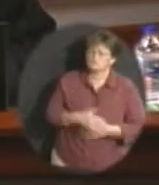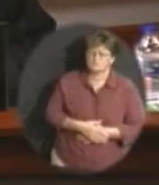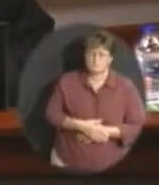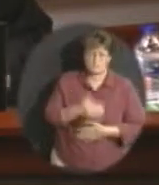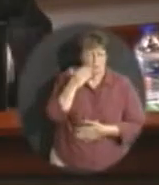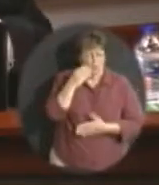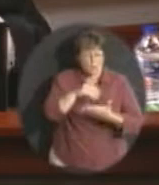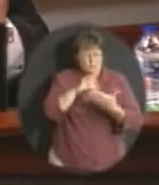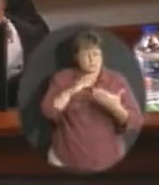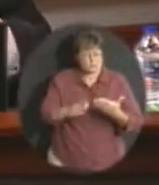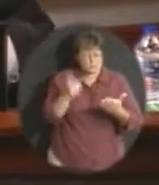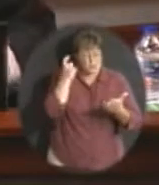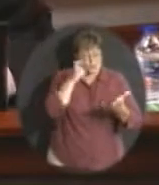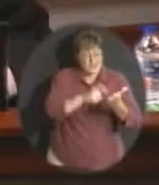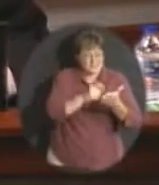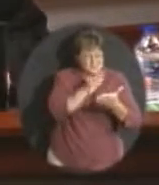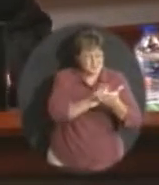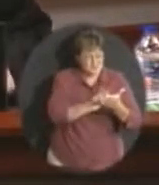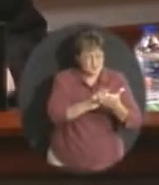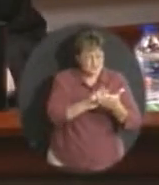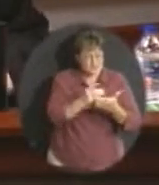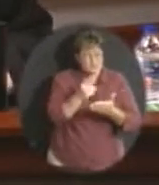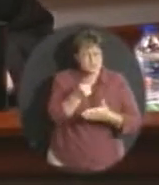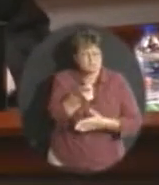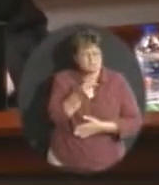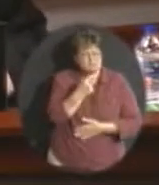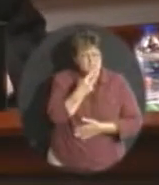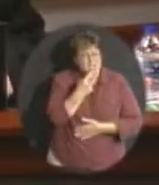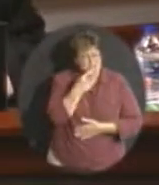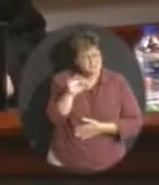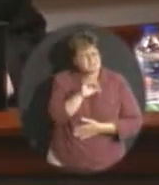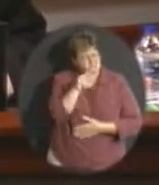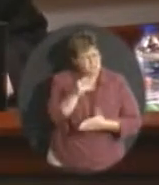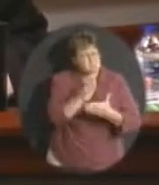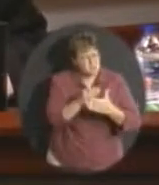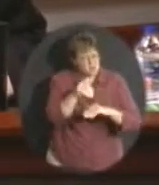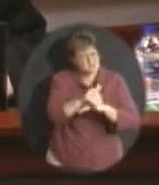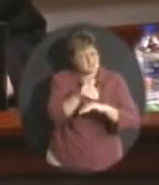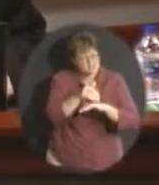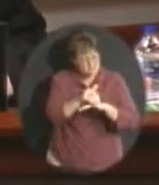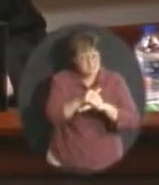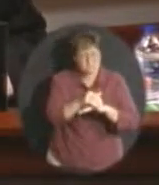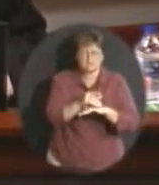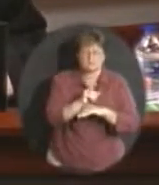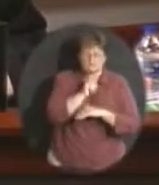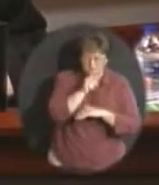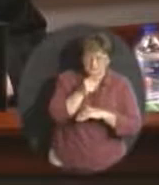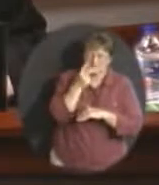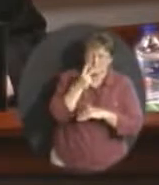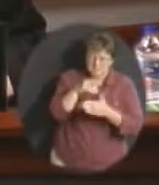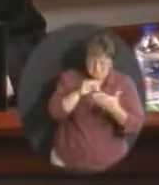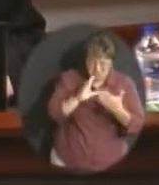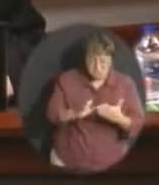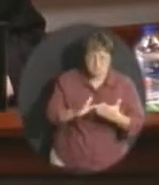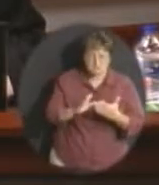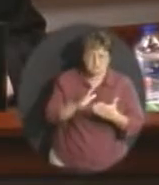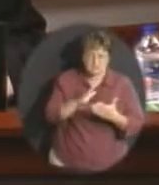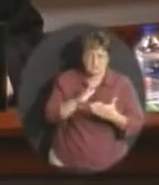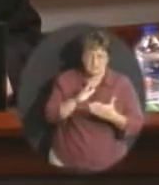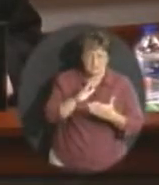part was is always a fun part of the meeting, and it truly is, to see our students and to be recognized for such